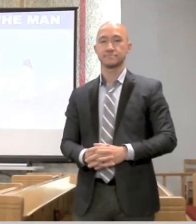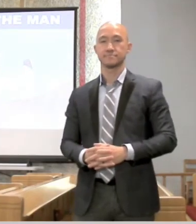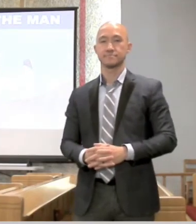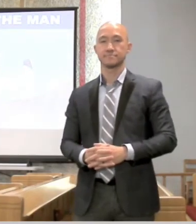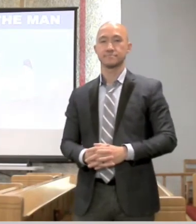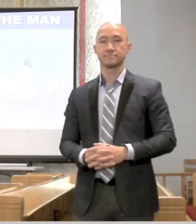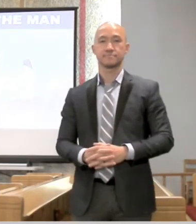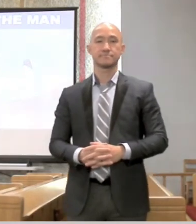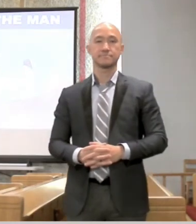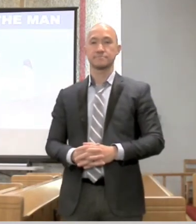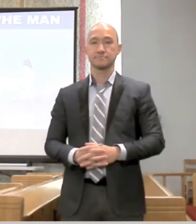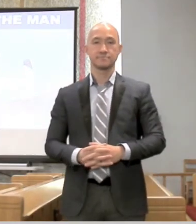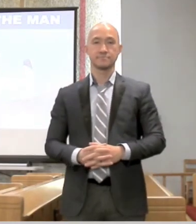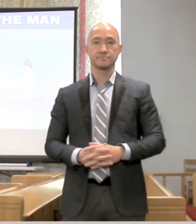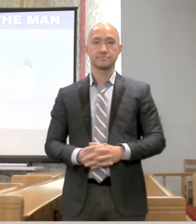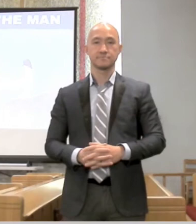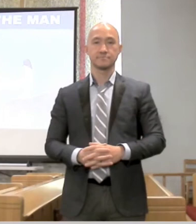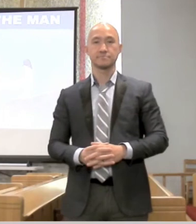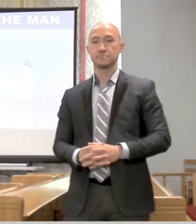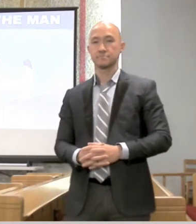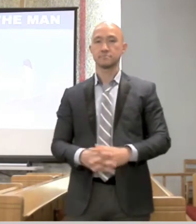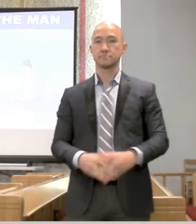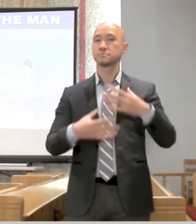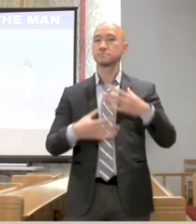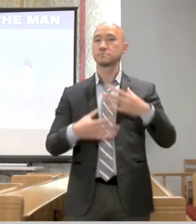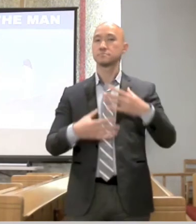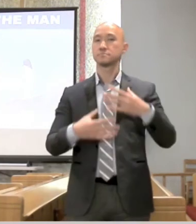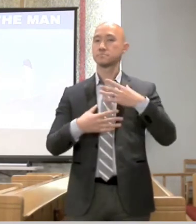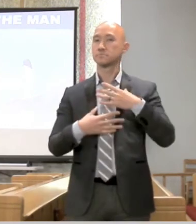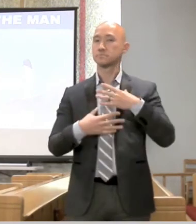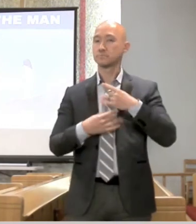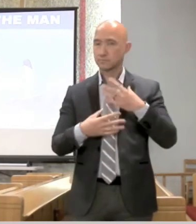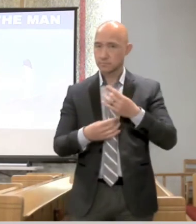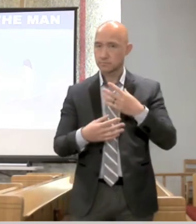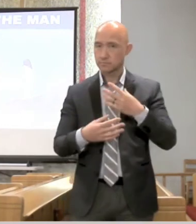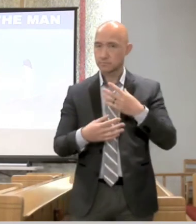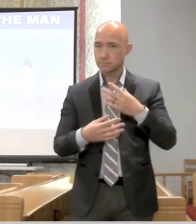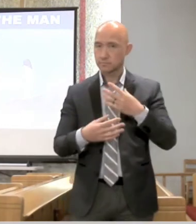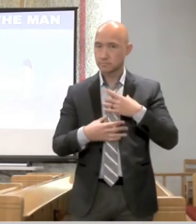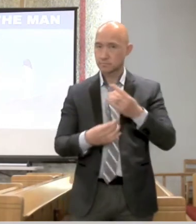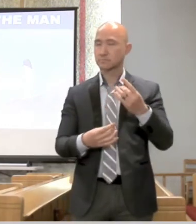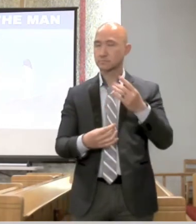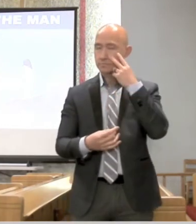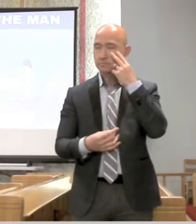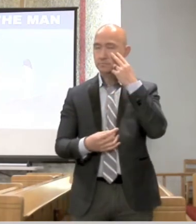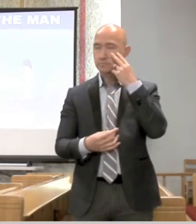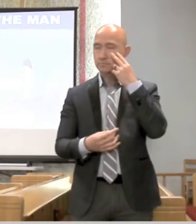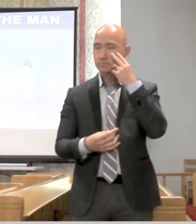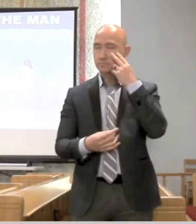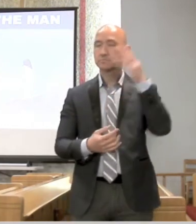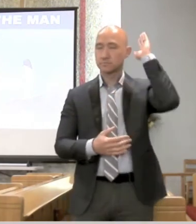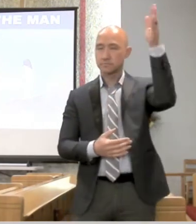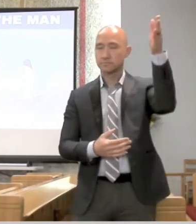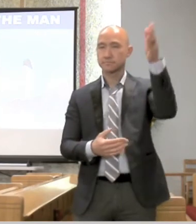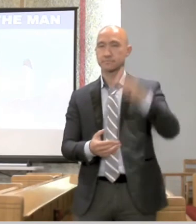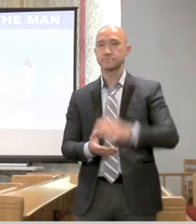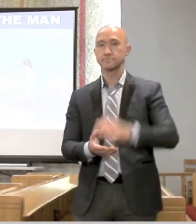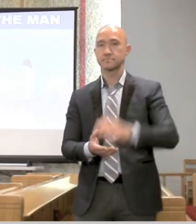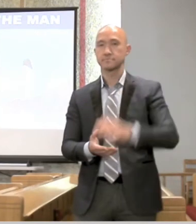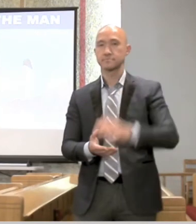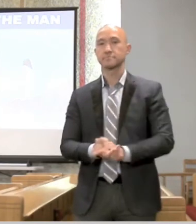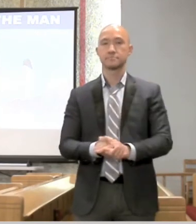one of the many things that we're going to find interesting in this account of Jesus' trials in the gospel records. We're